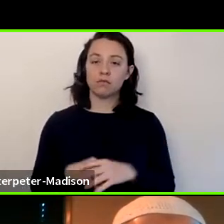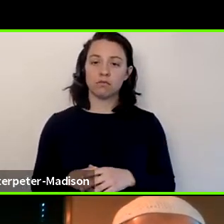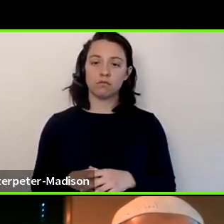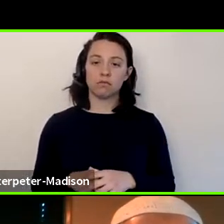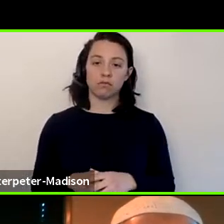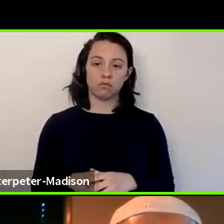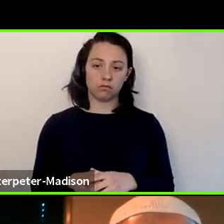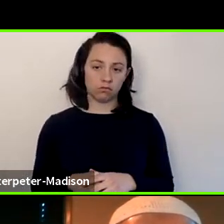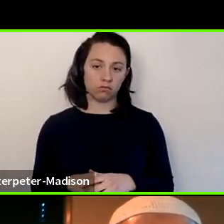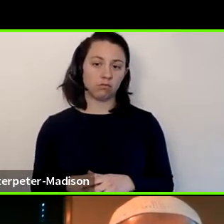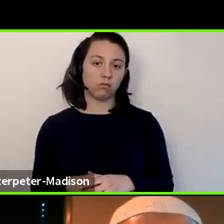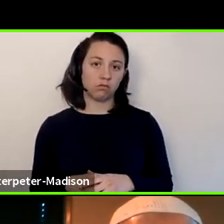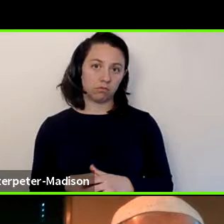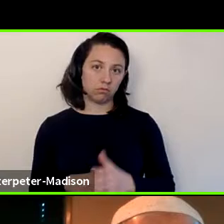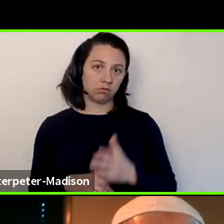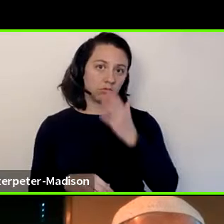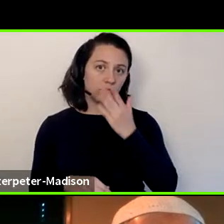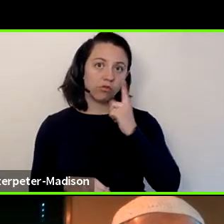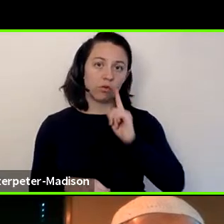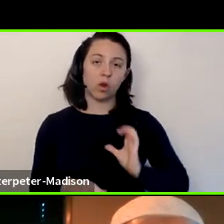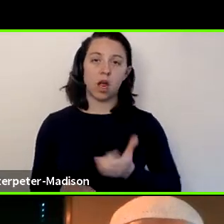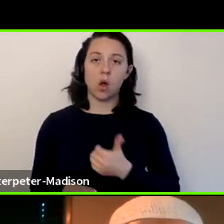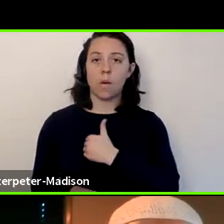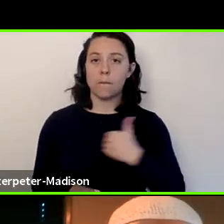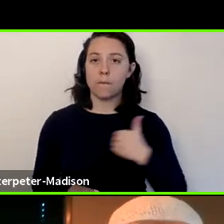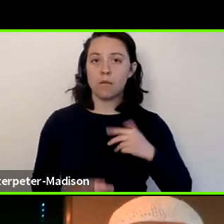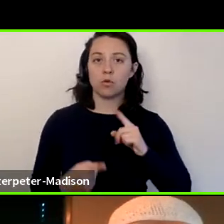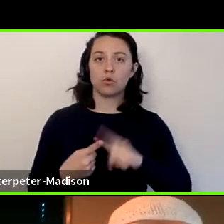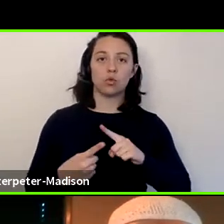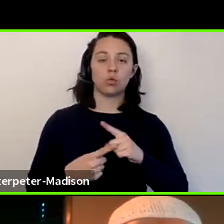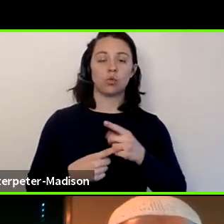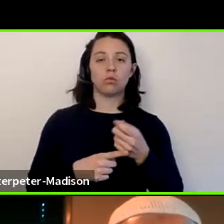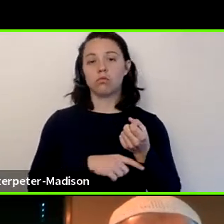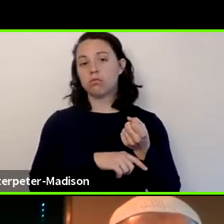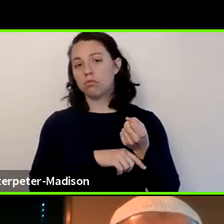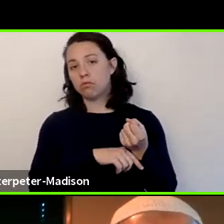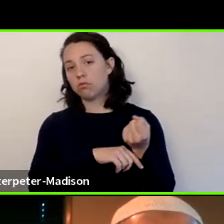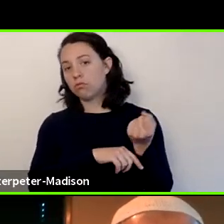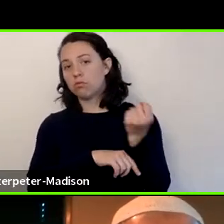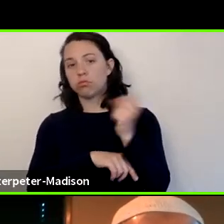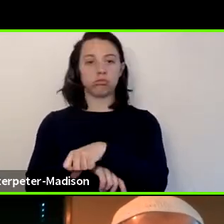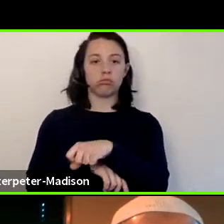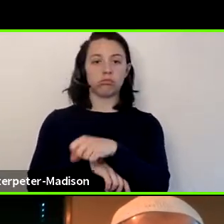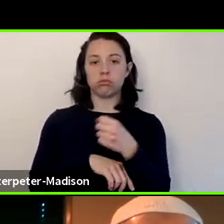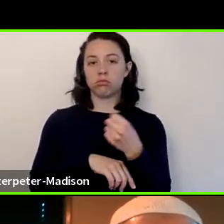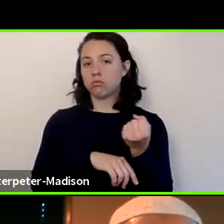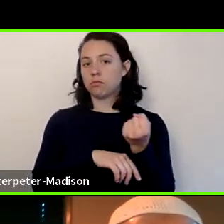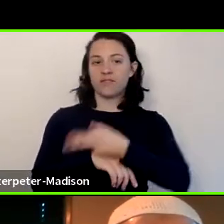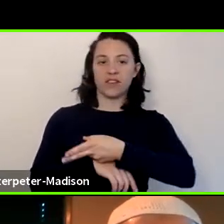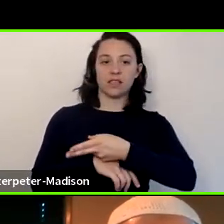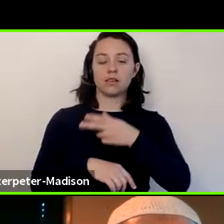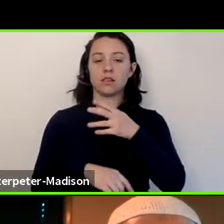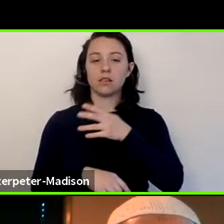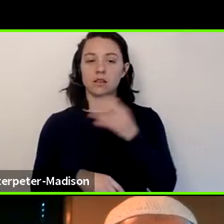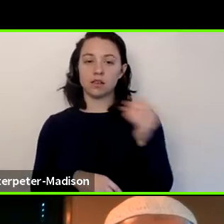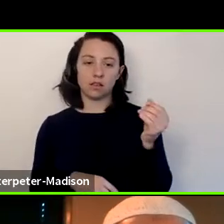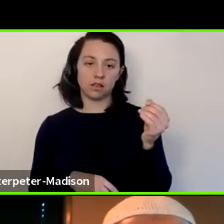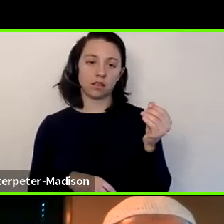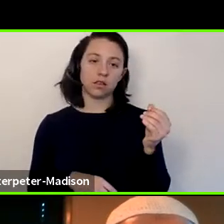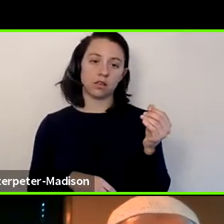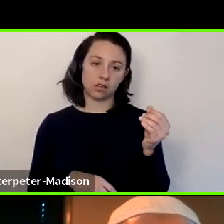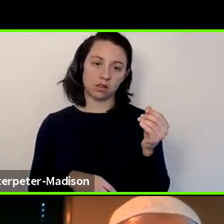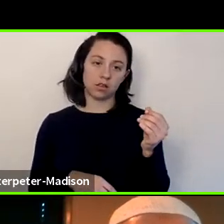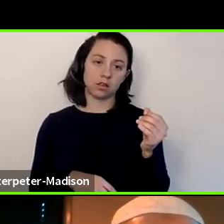members to defeat this and to, as we say, God willing, to getting in the